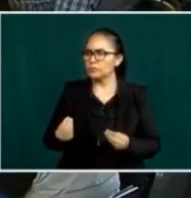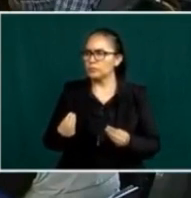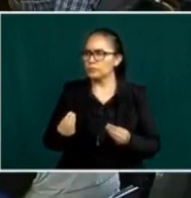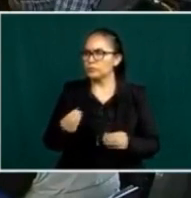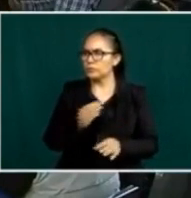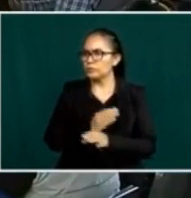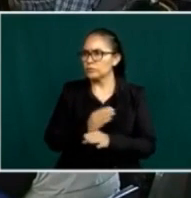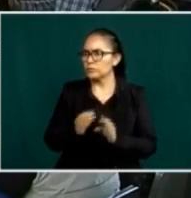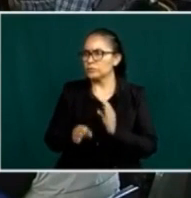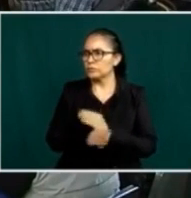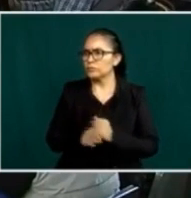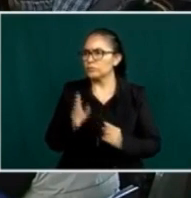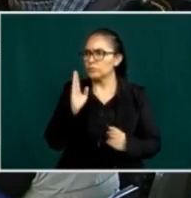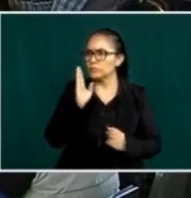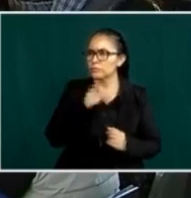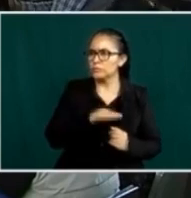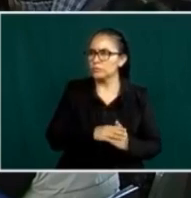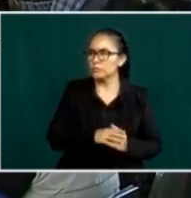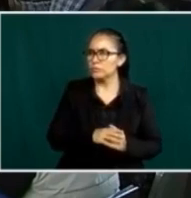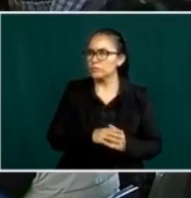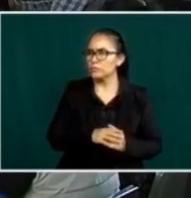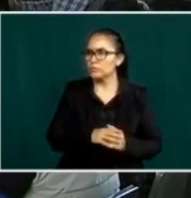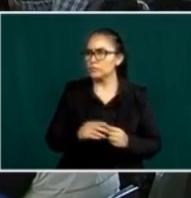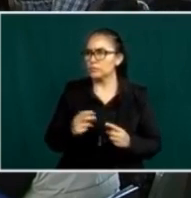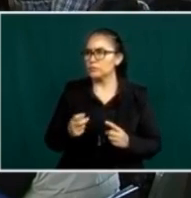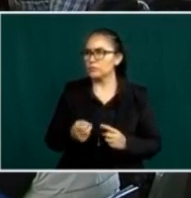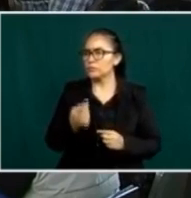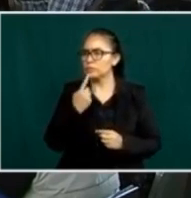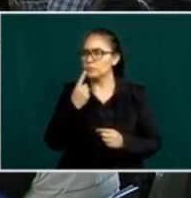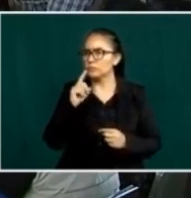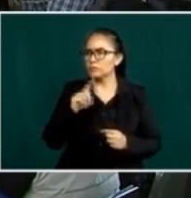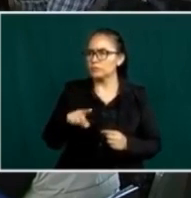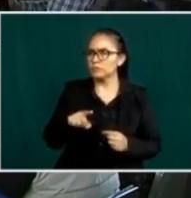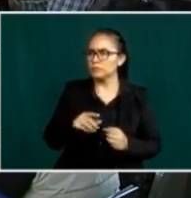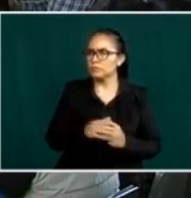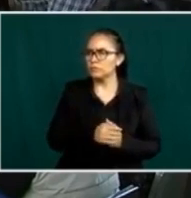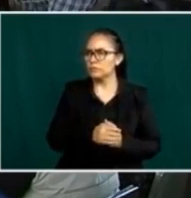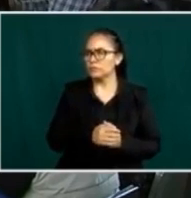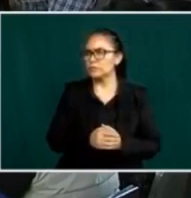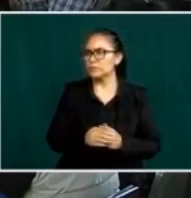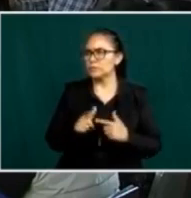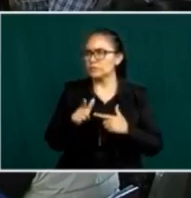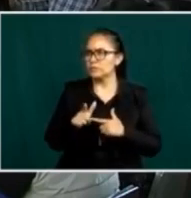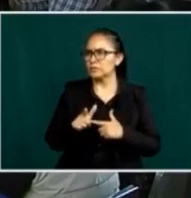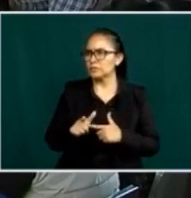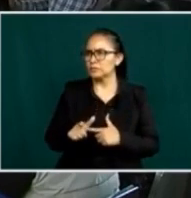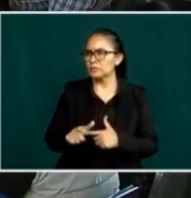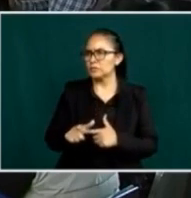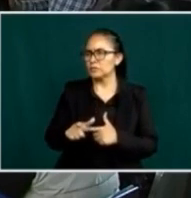There's many people that have been, and magistrates that have been,